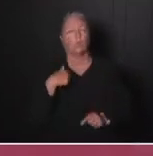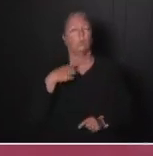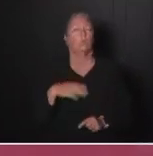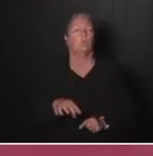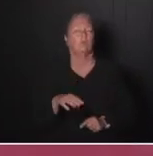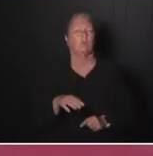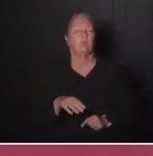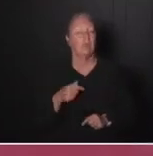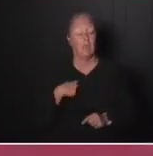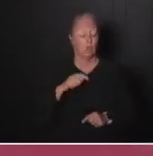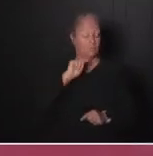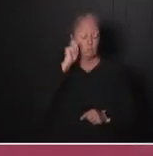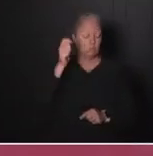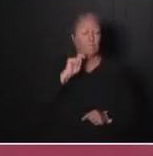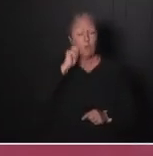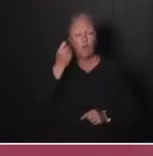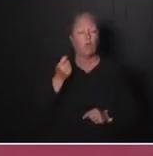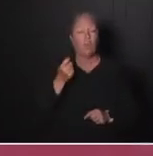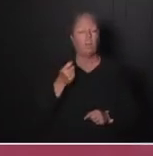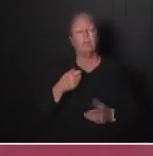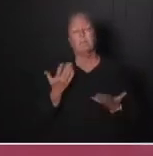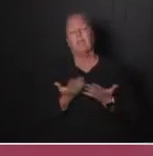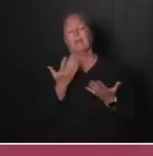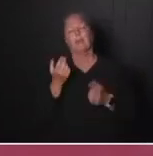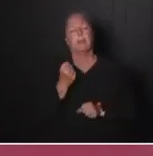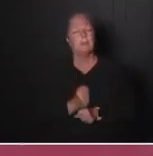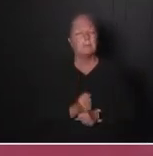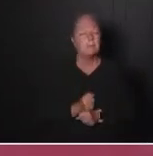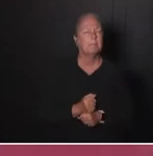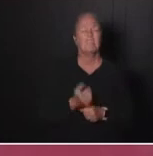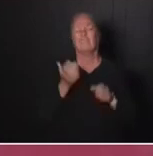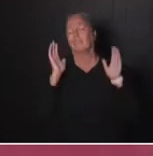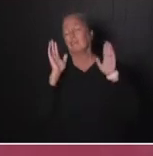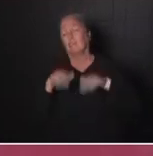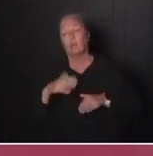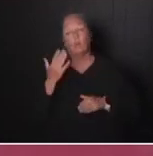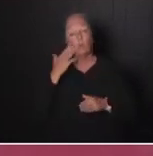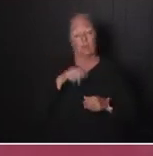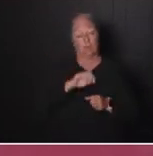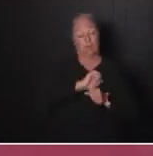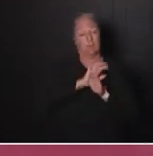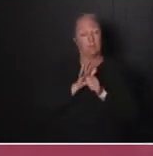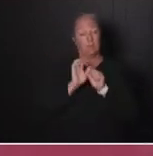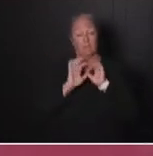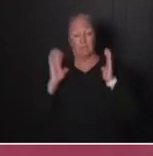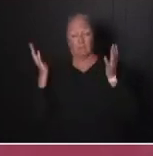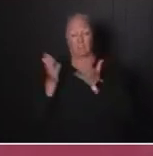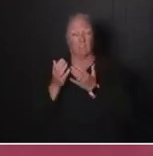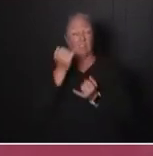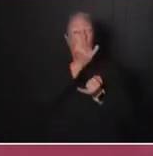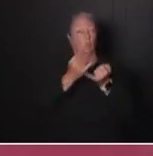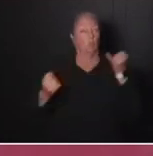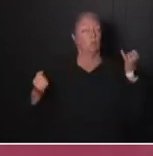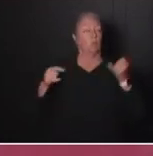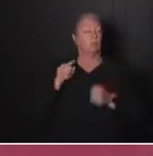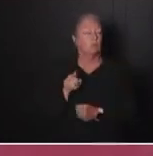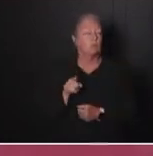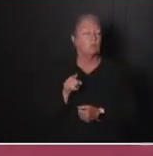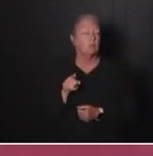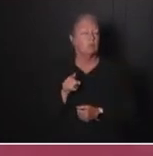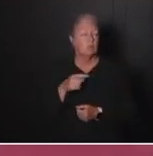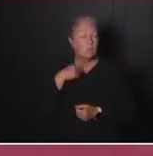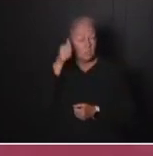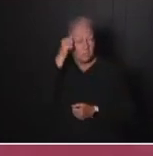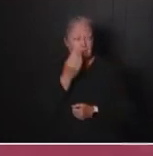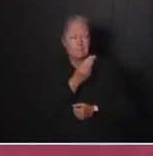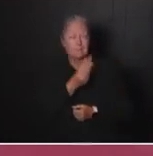I refused to play politics and was constructive when the pandemic was at its height. I know there's some